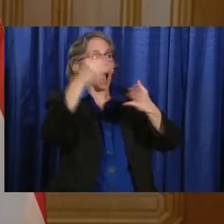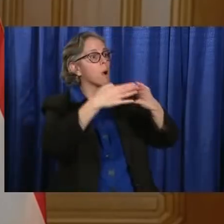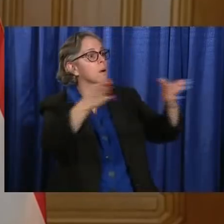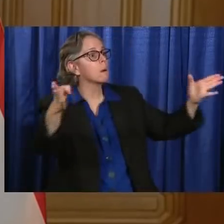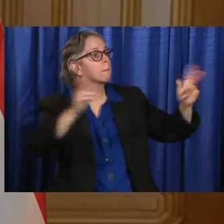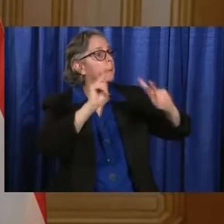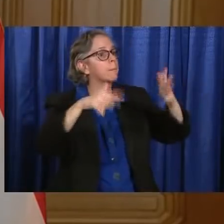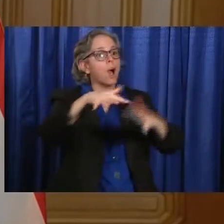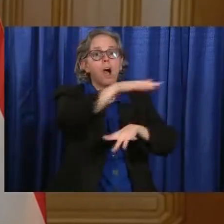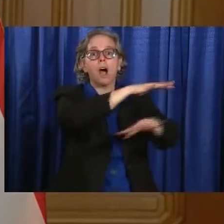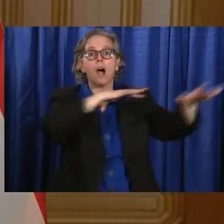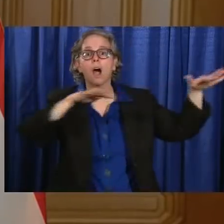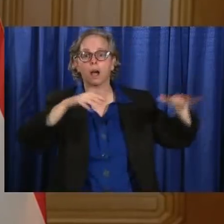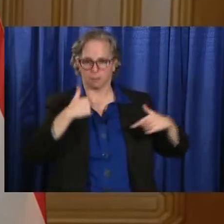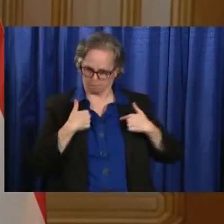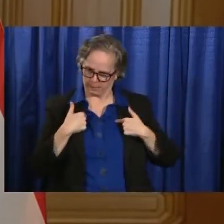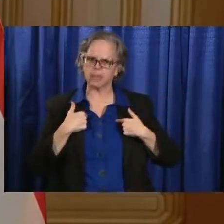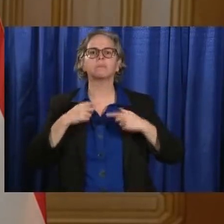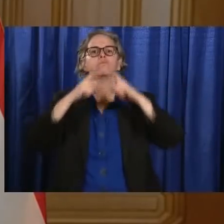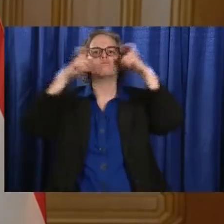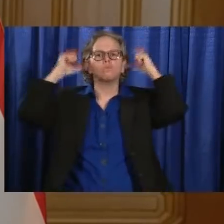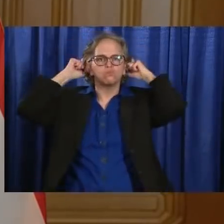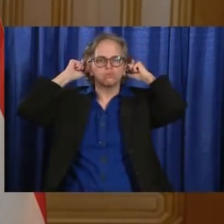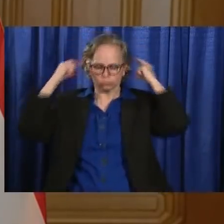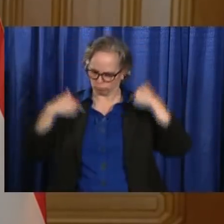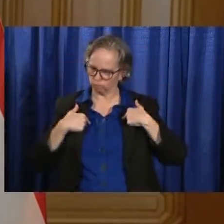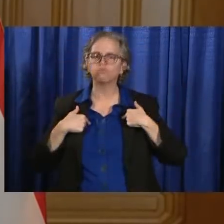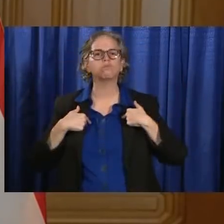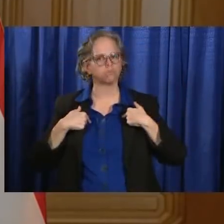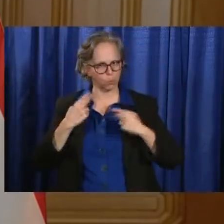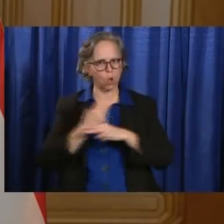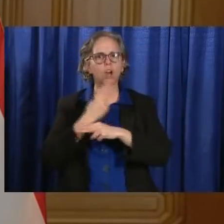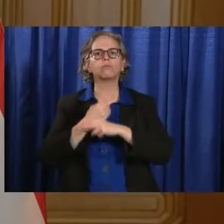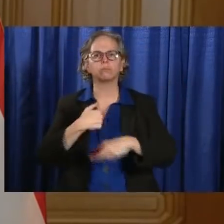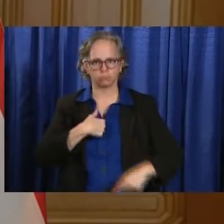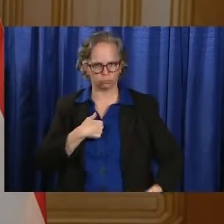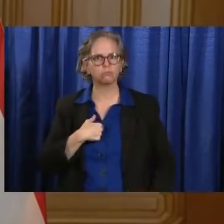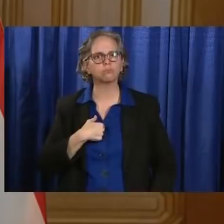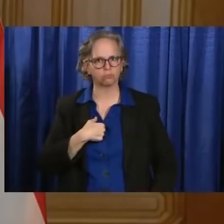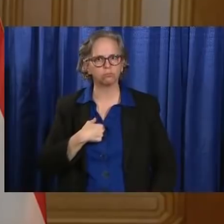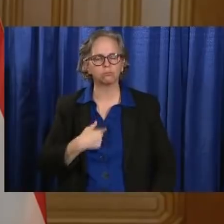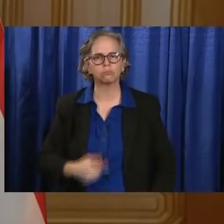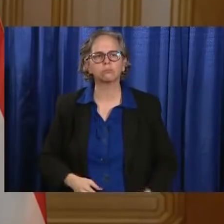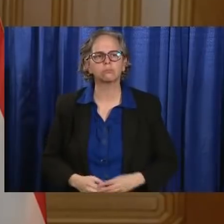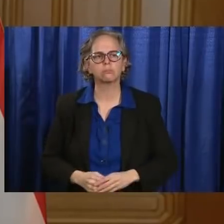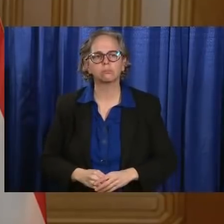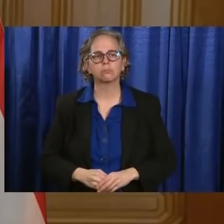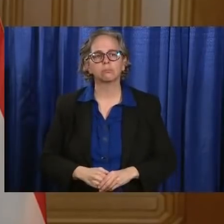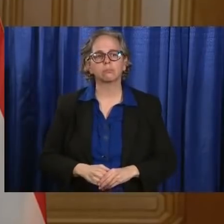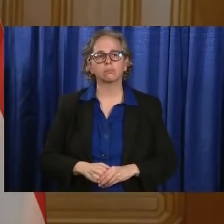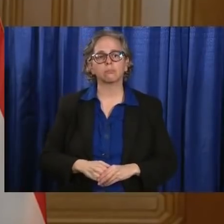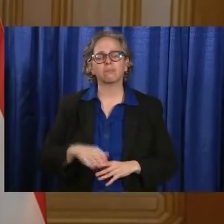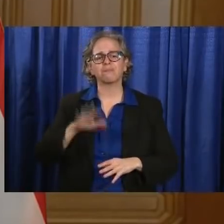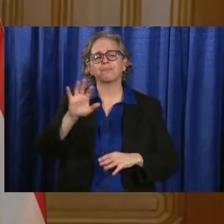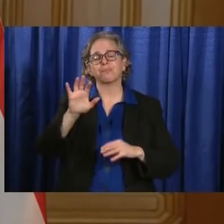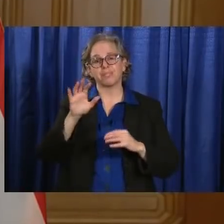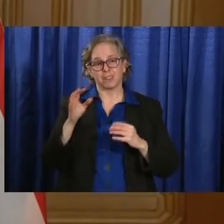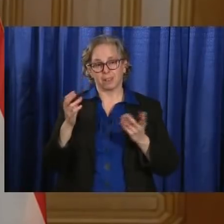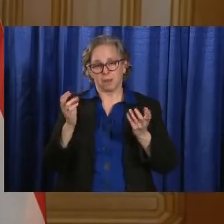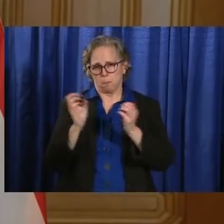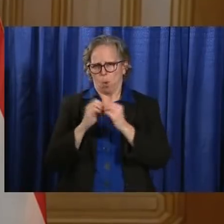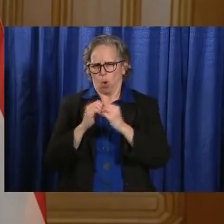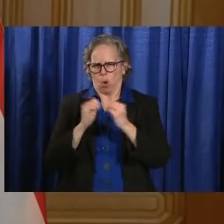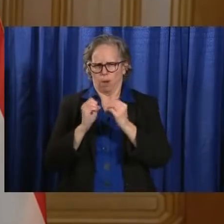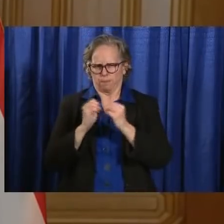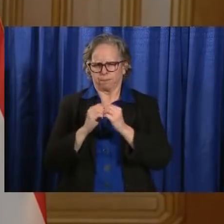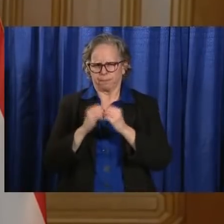Let me just add a couple things on that. We mentioned